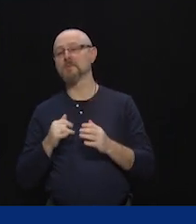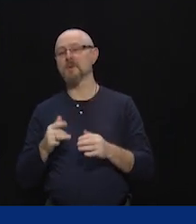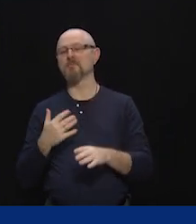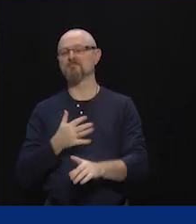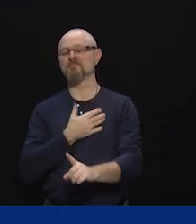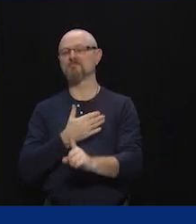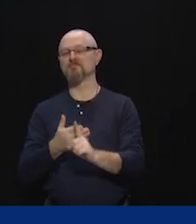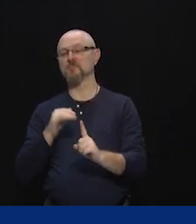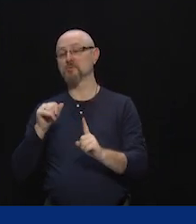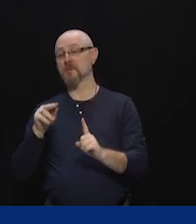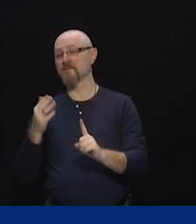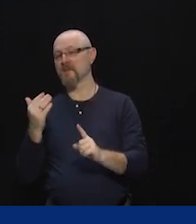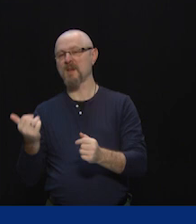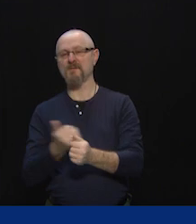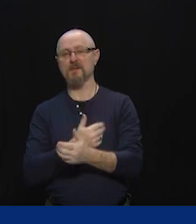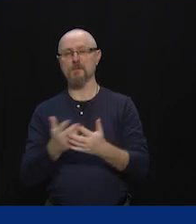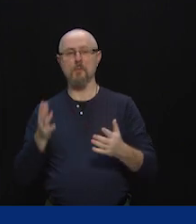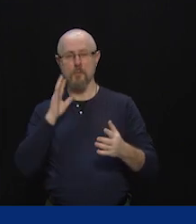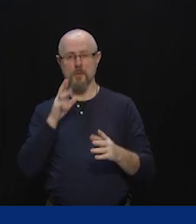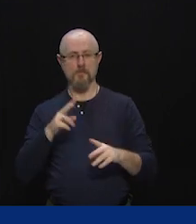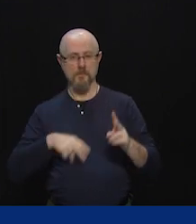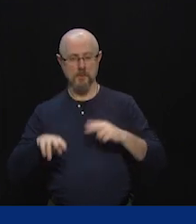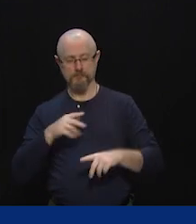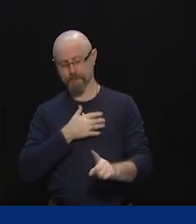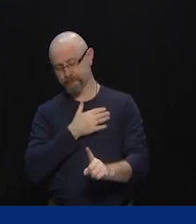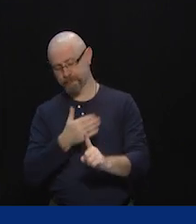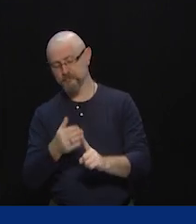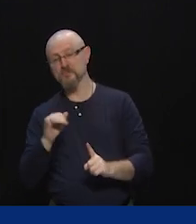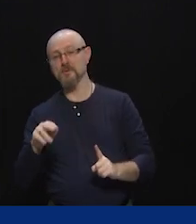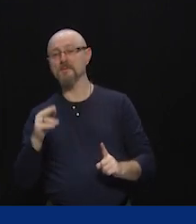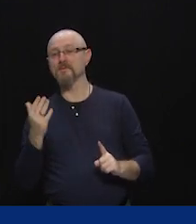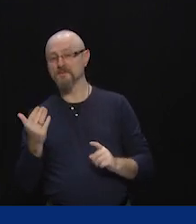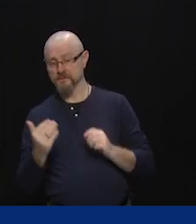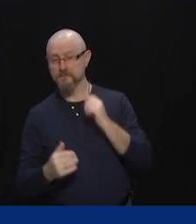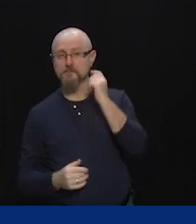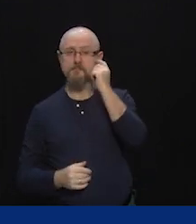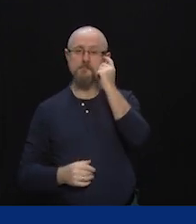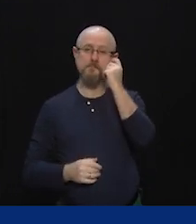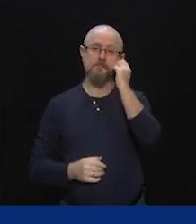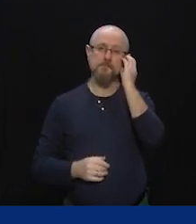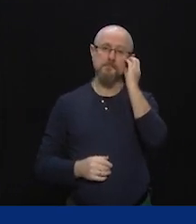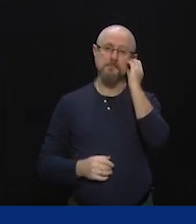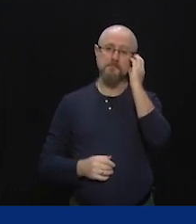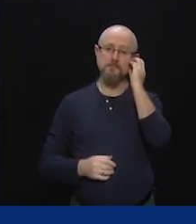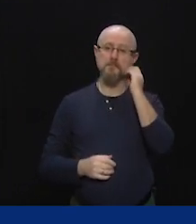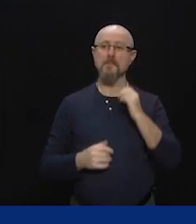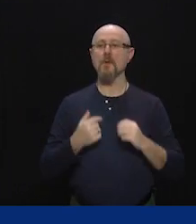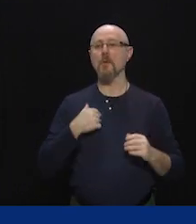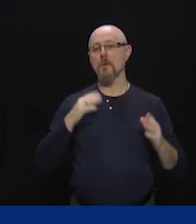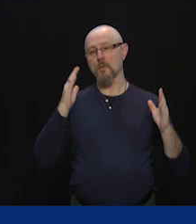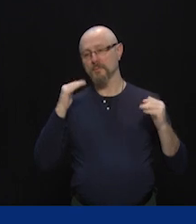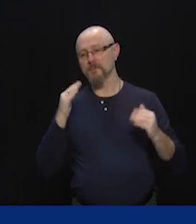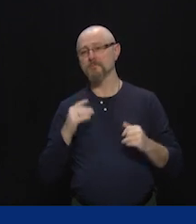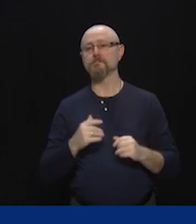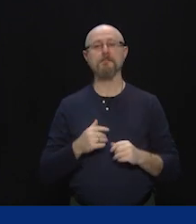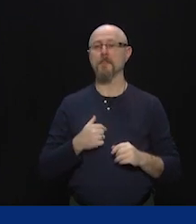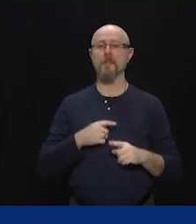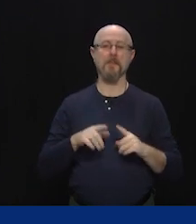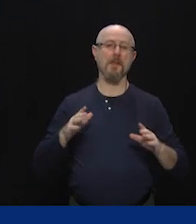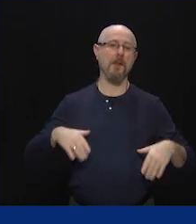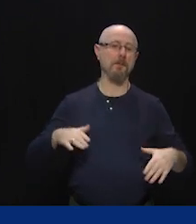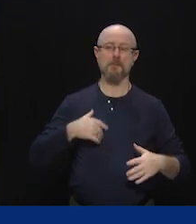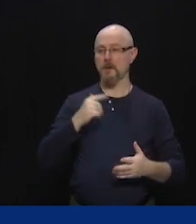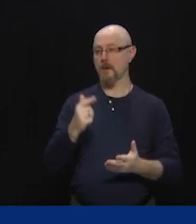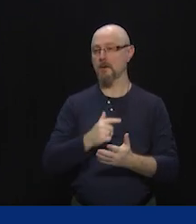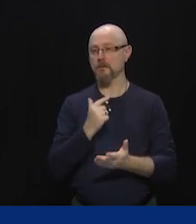will be assessed at that time. Again, we are hopeful, but cannot make any guarantees that the trend of